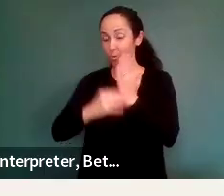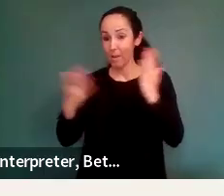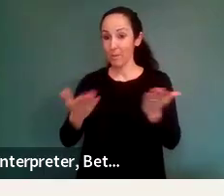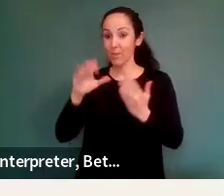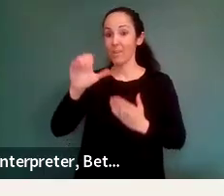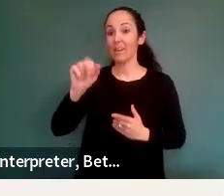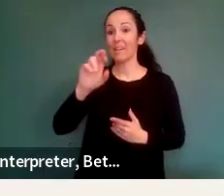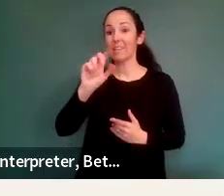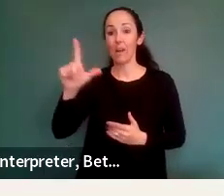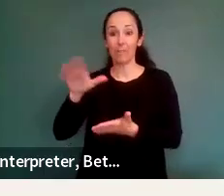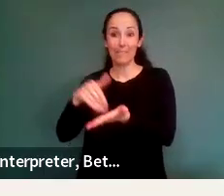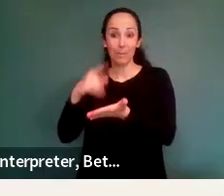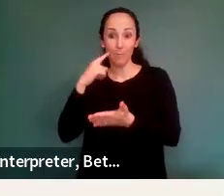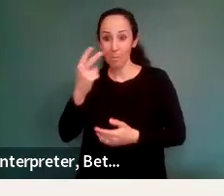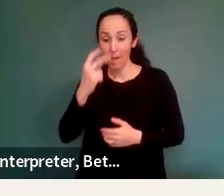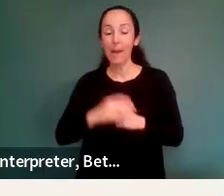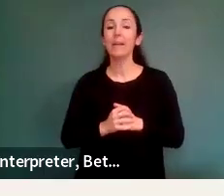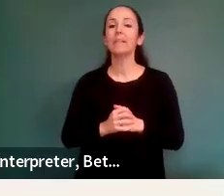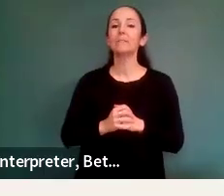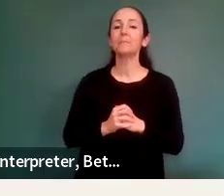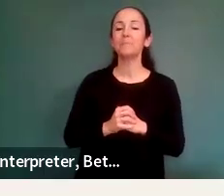With me is my